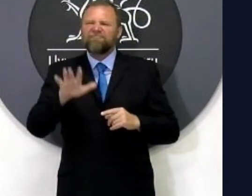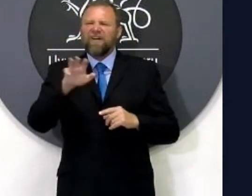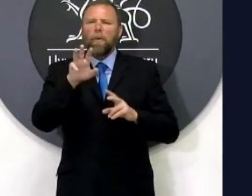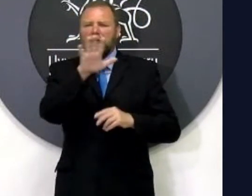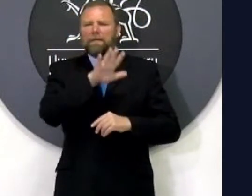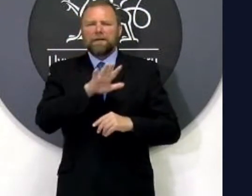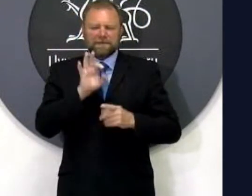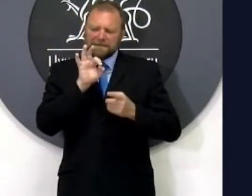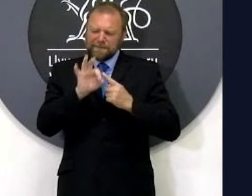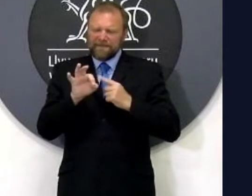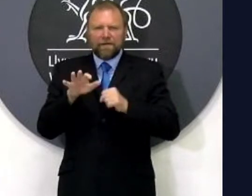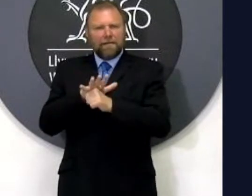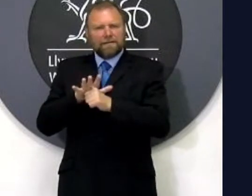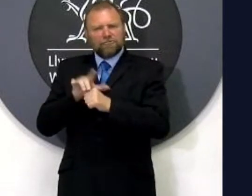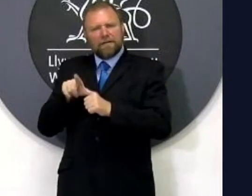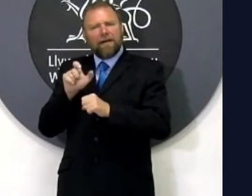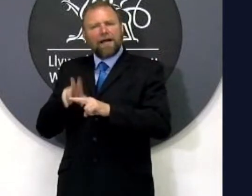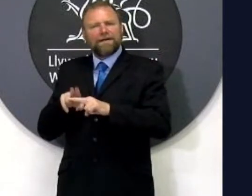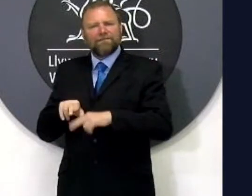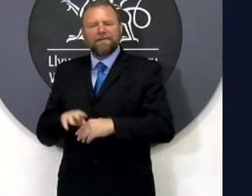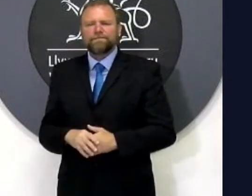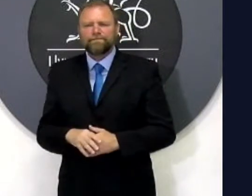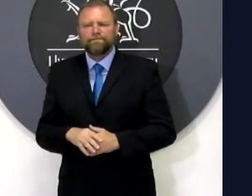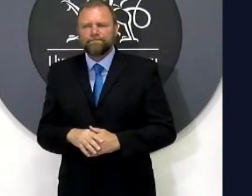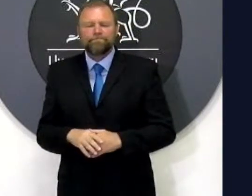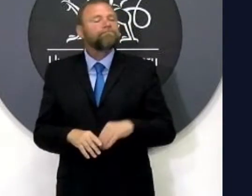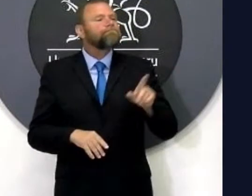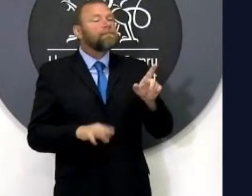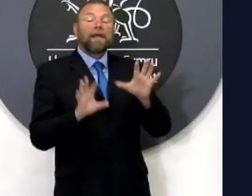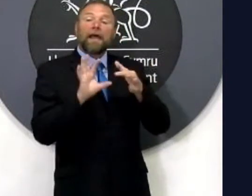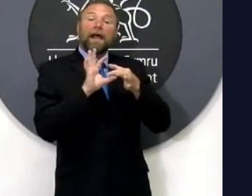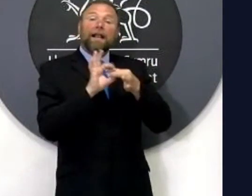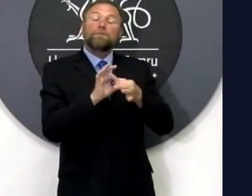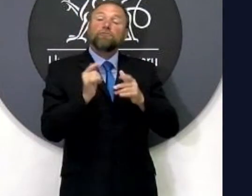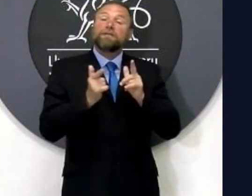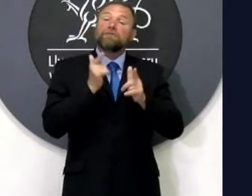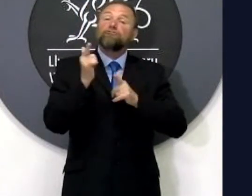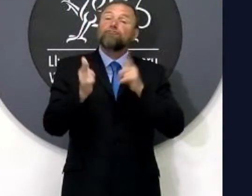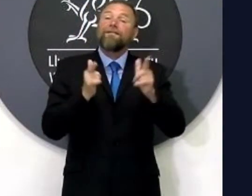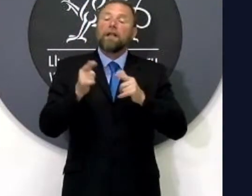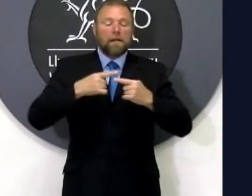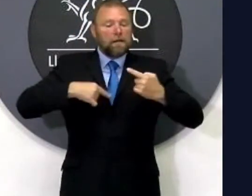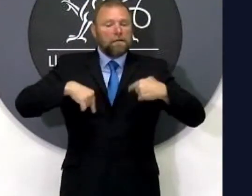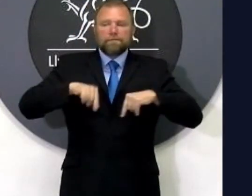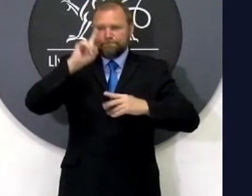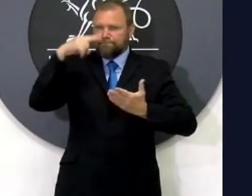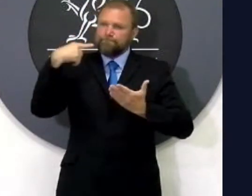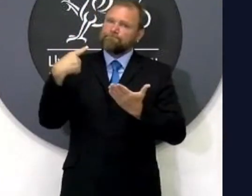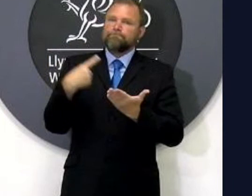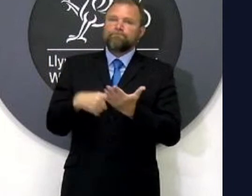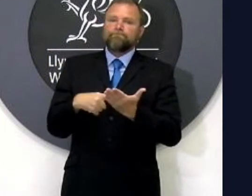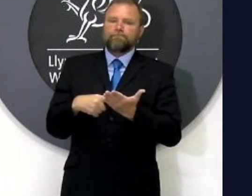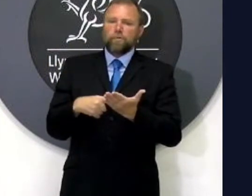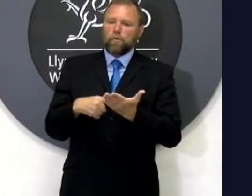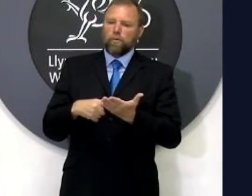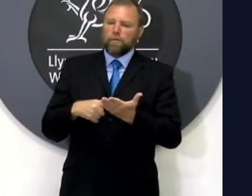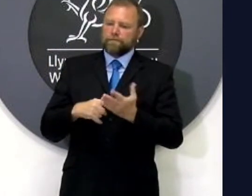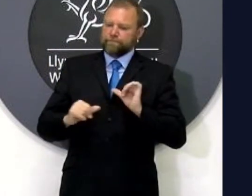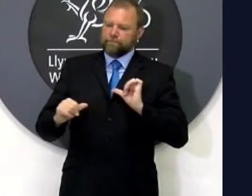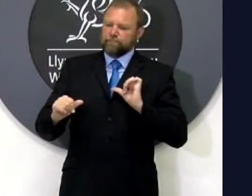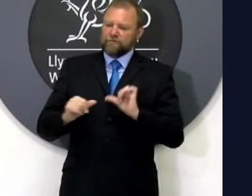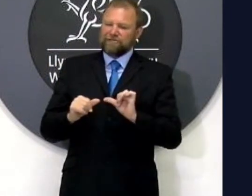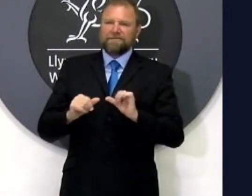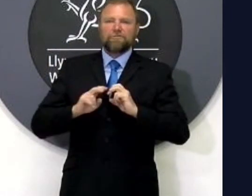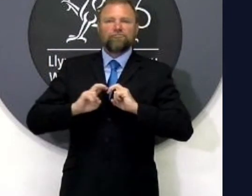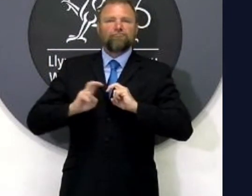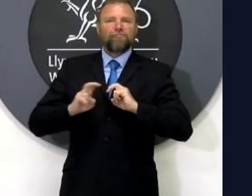around Cardiff. We haven't made any decisions to restrict travel to those hotspots in England as a government,